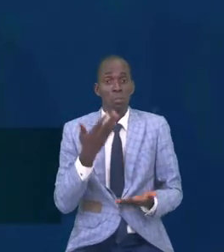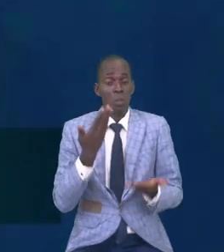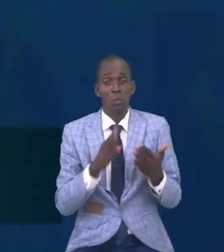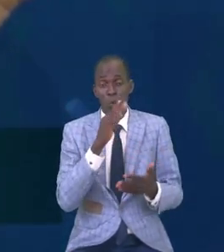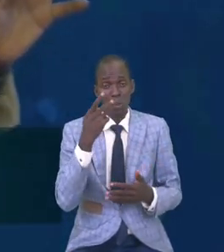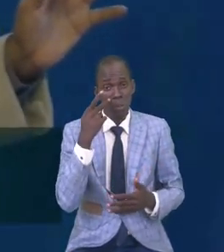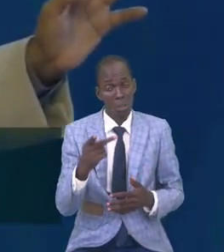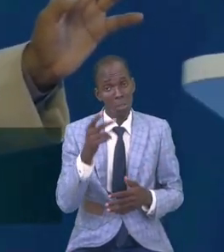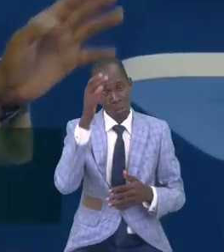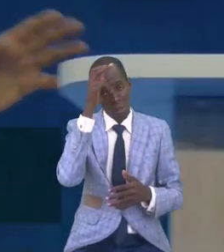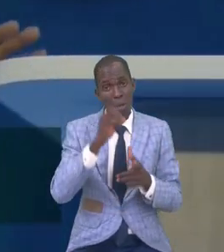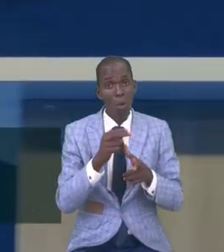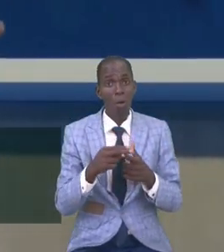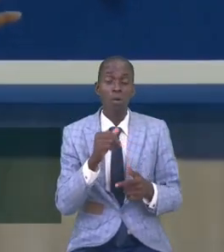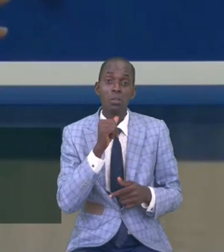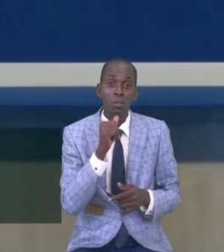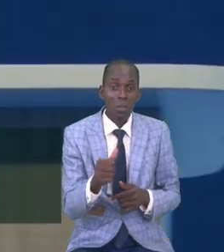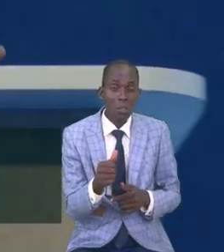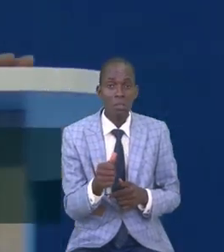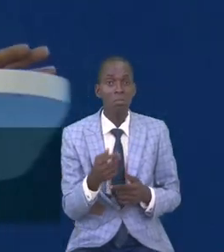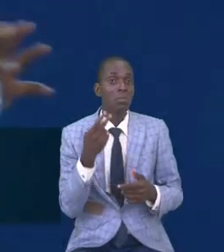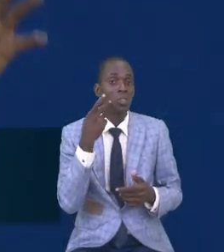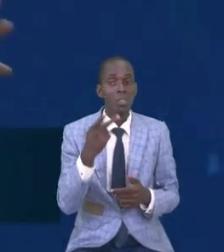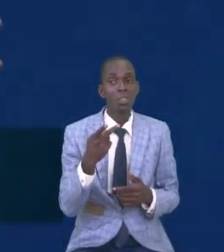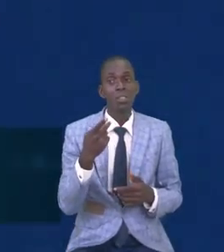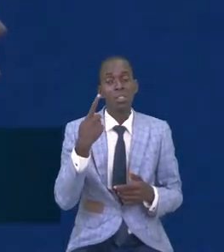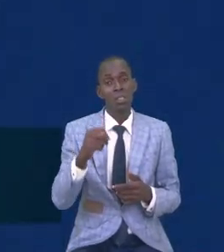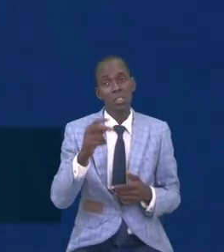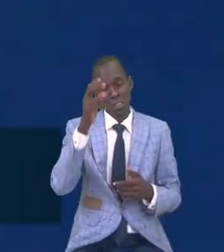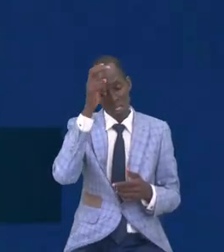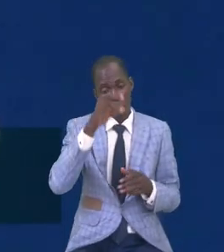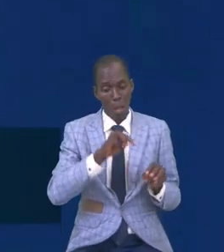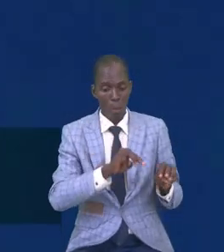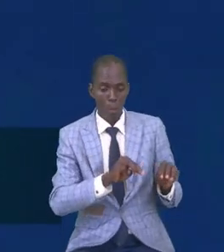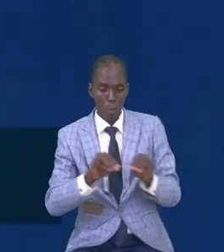not, in fact, he walks when he is